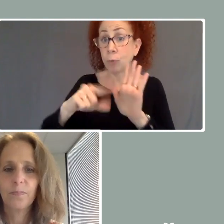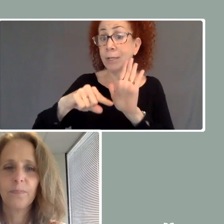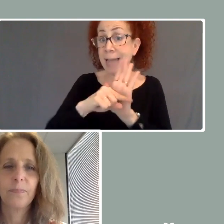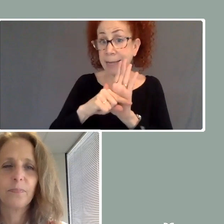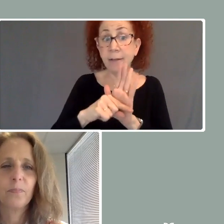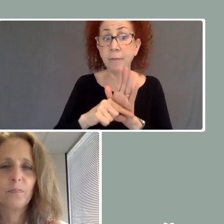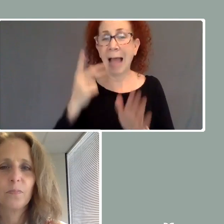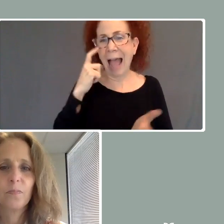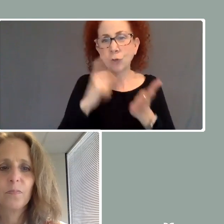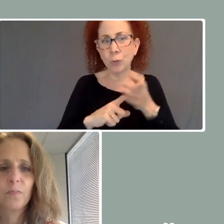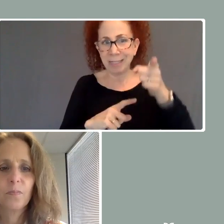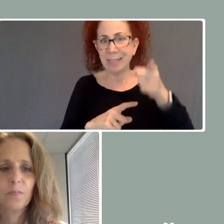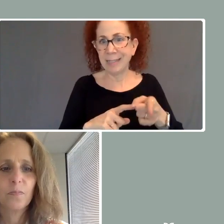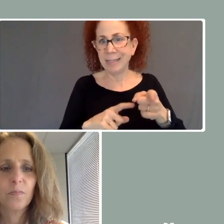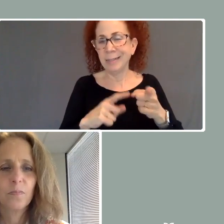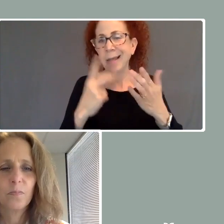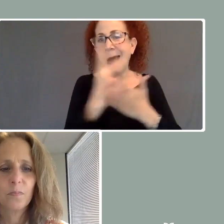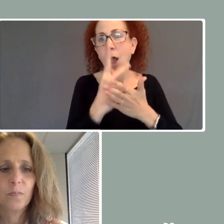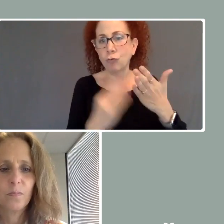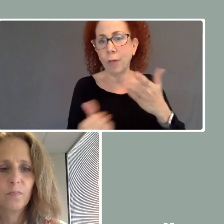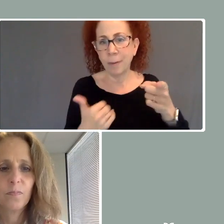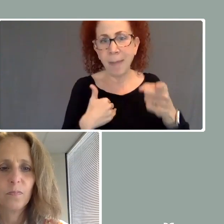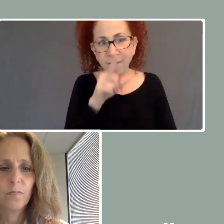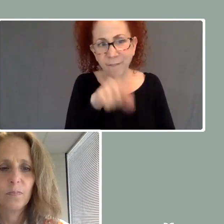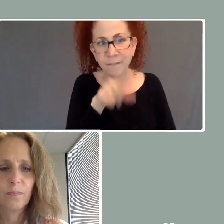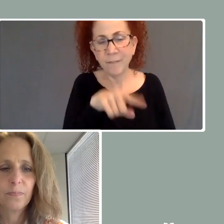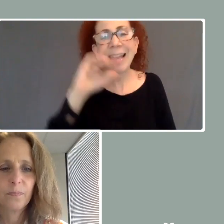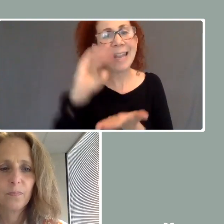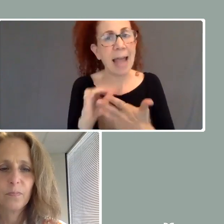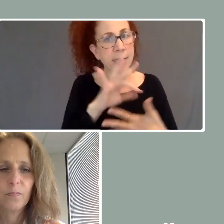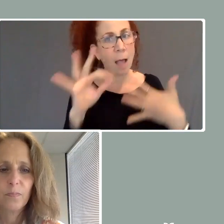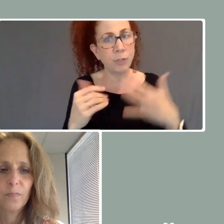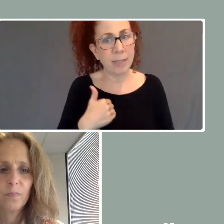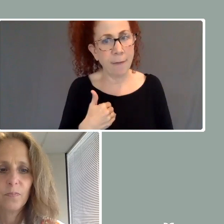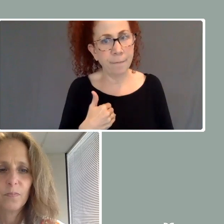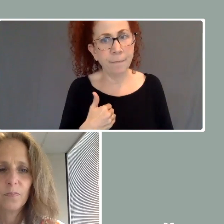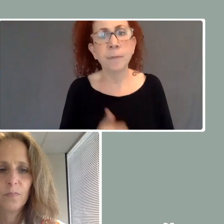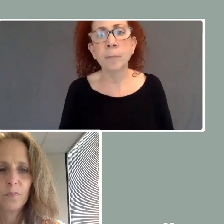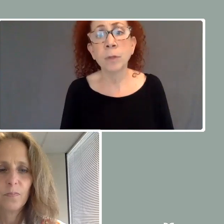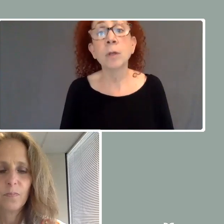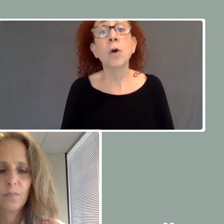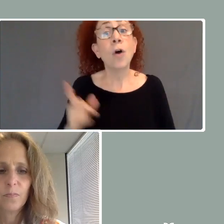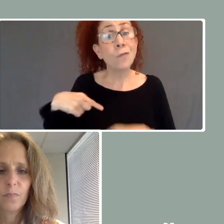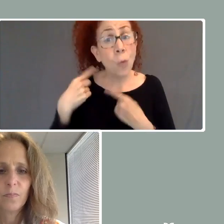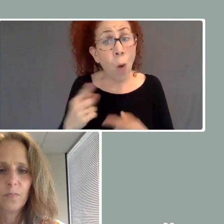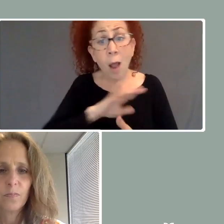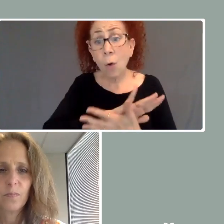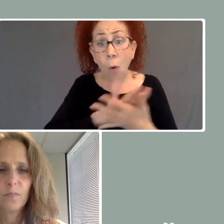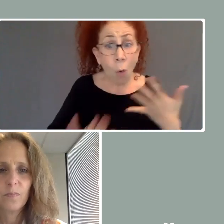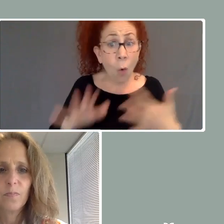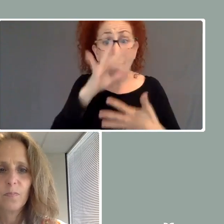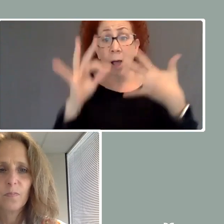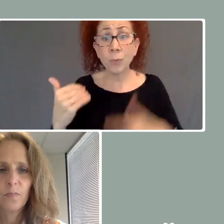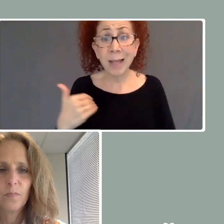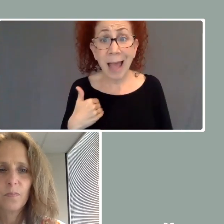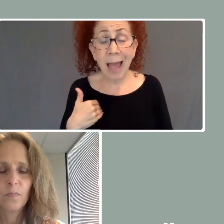you can see in the algorithm, is the one we have less options. And for a while, all the options we had